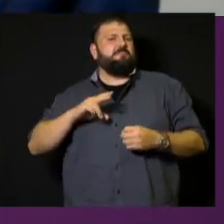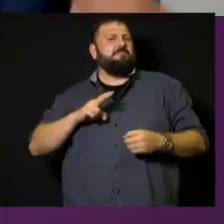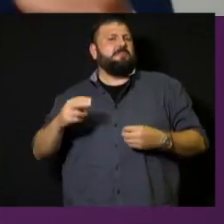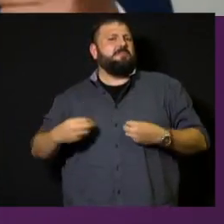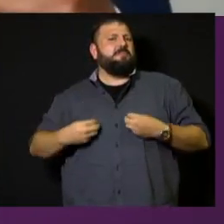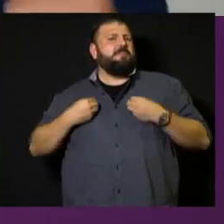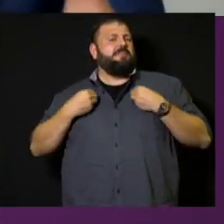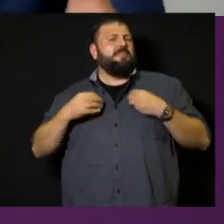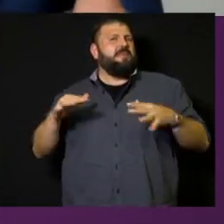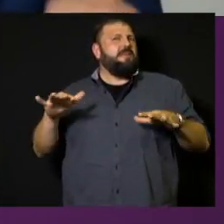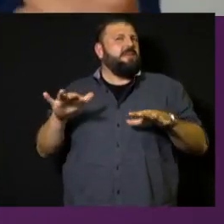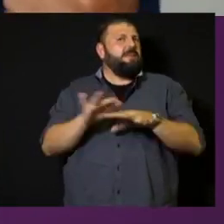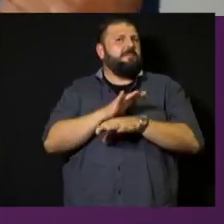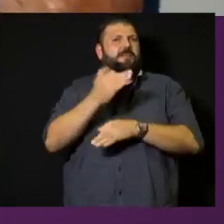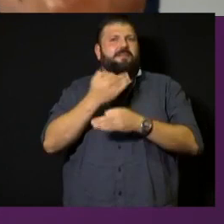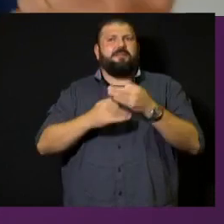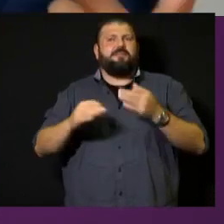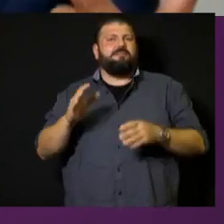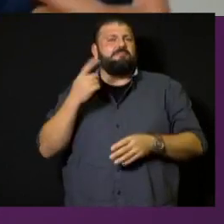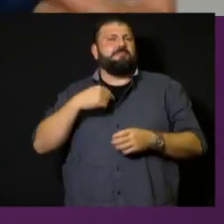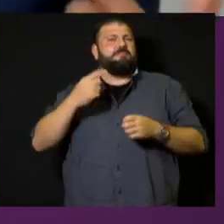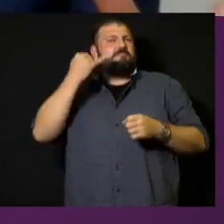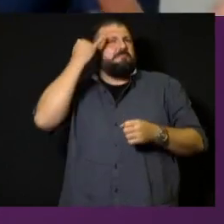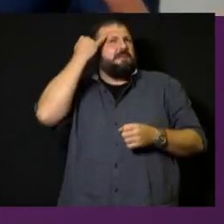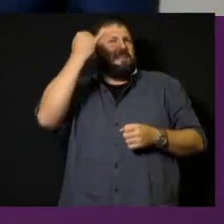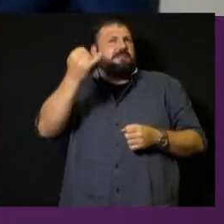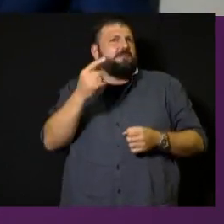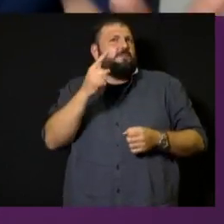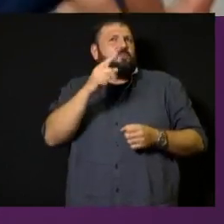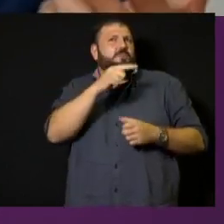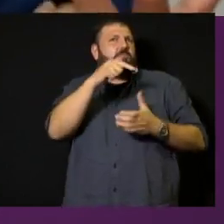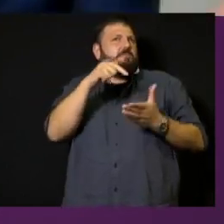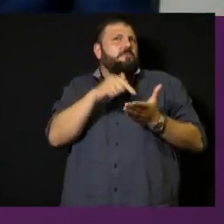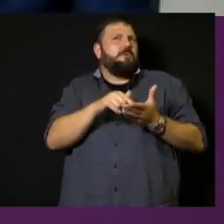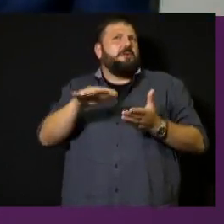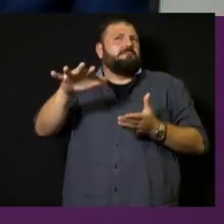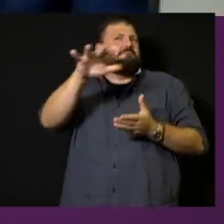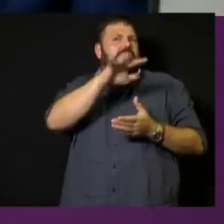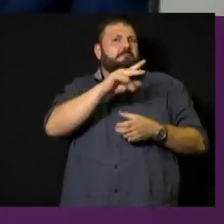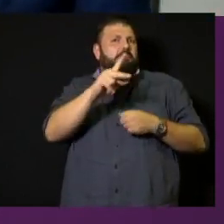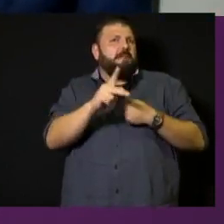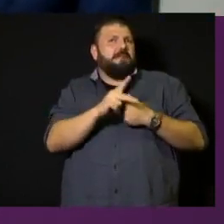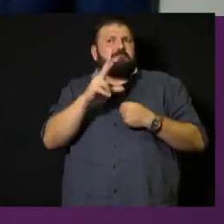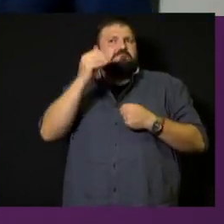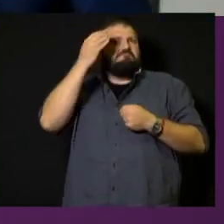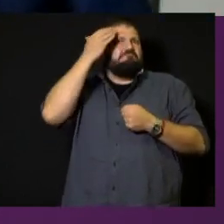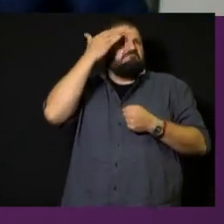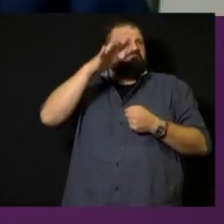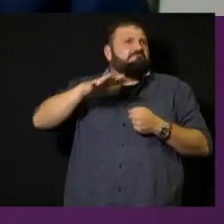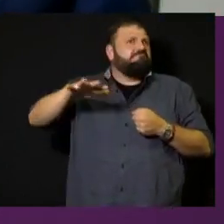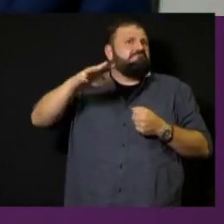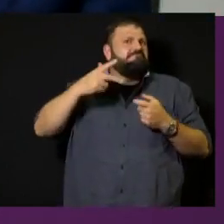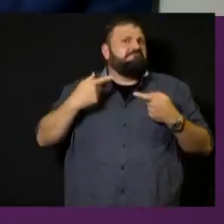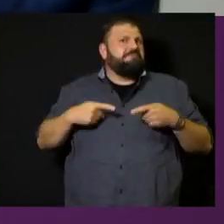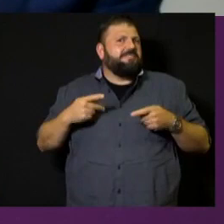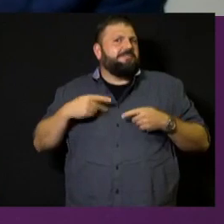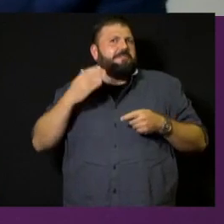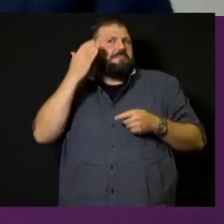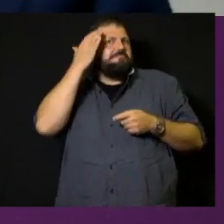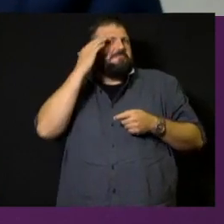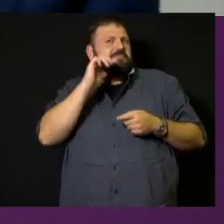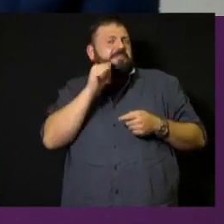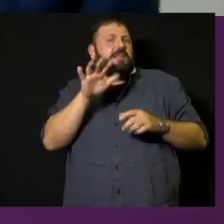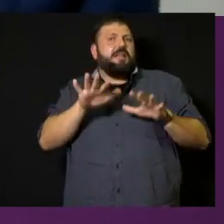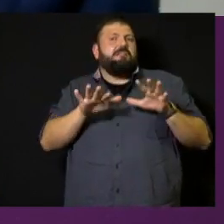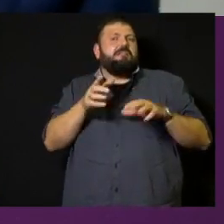Imagine coming to this country, an unknown country. You have no family, you know nobody.